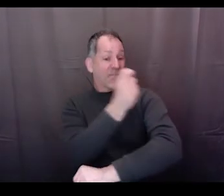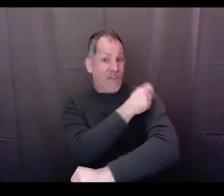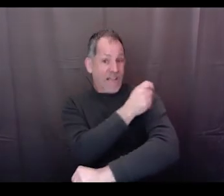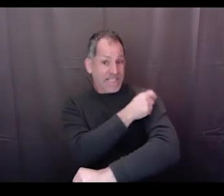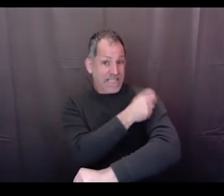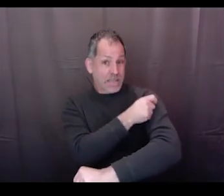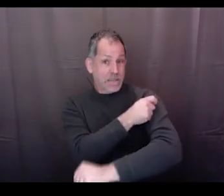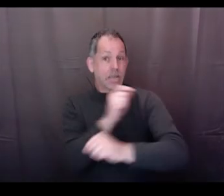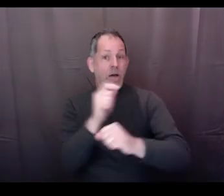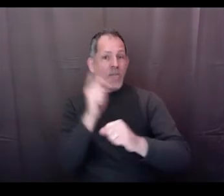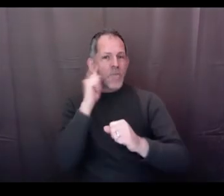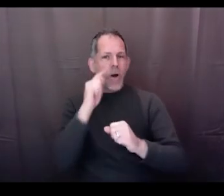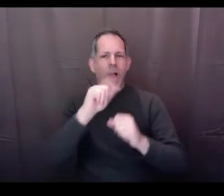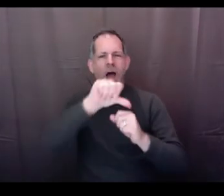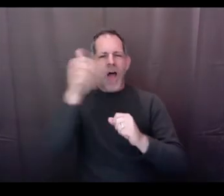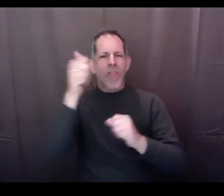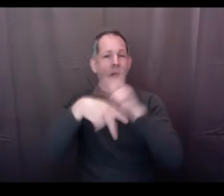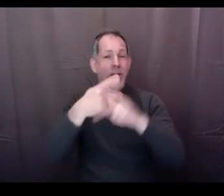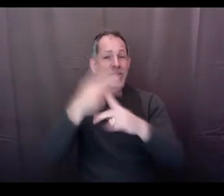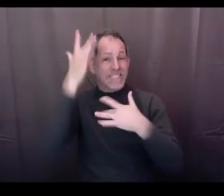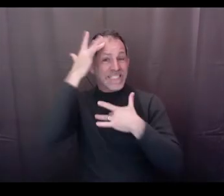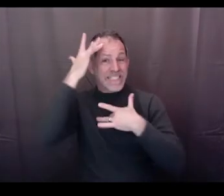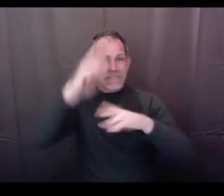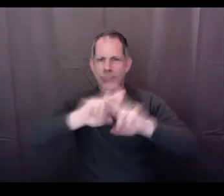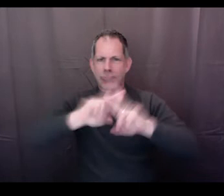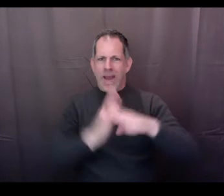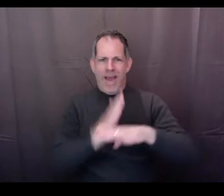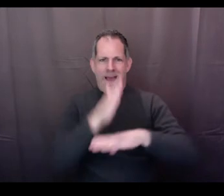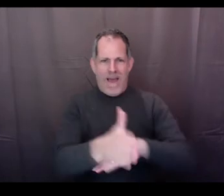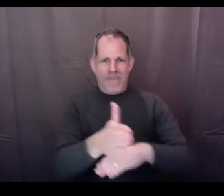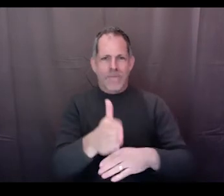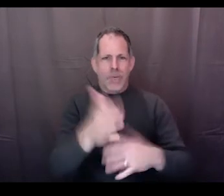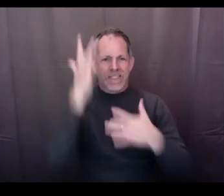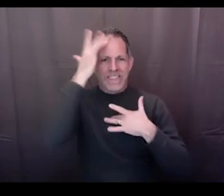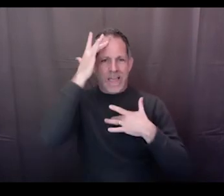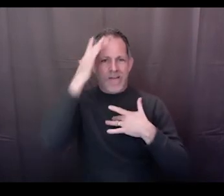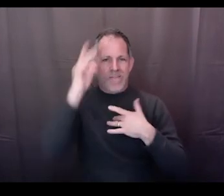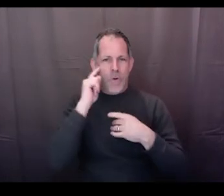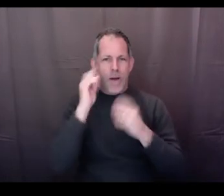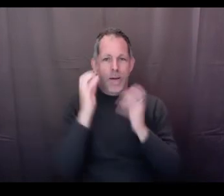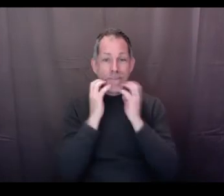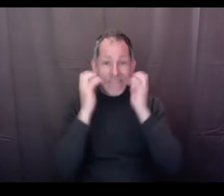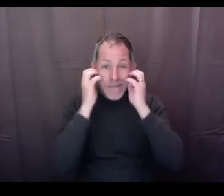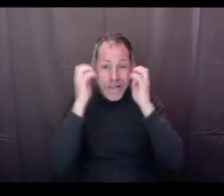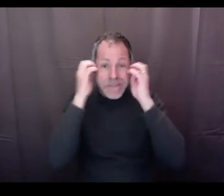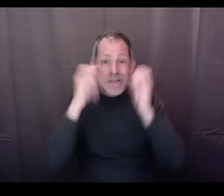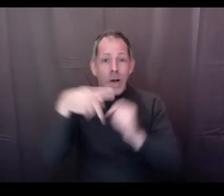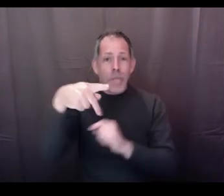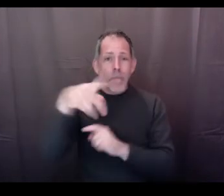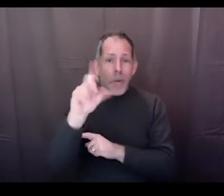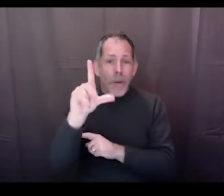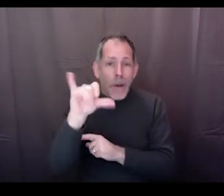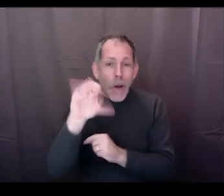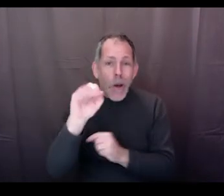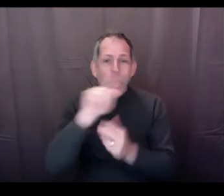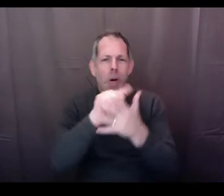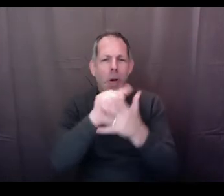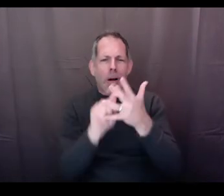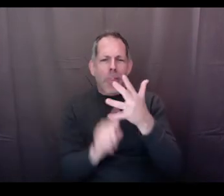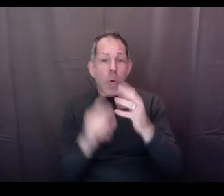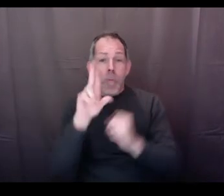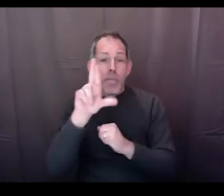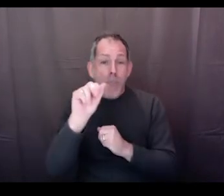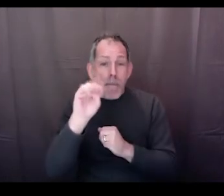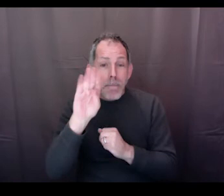or that sort of thing, or immune globulin to people who have been exposed to hepatitis A. But right now we don't have any